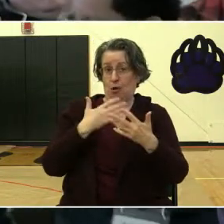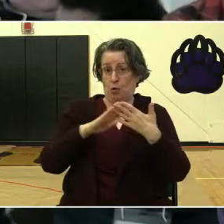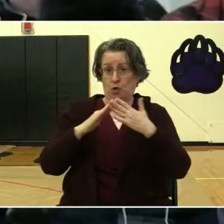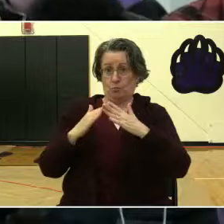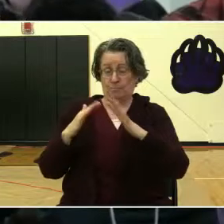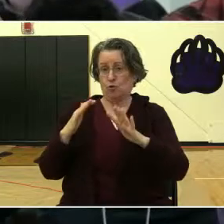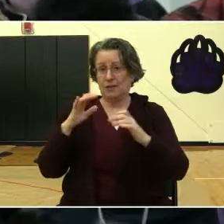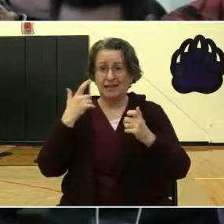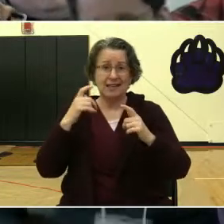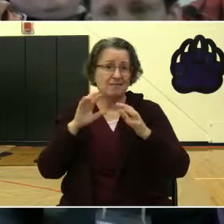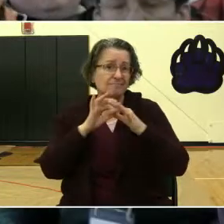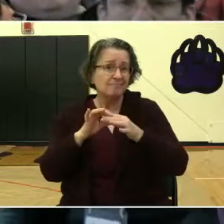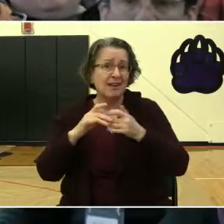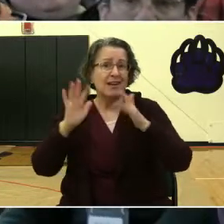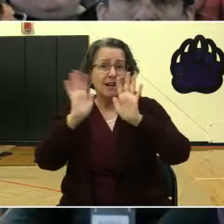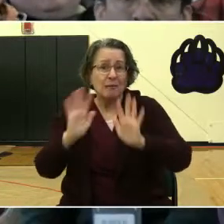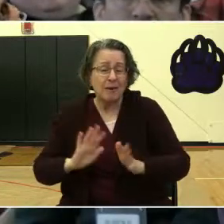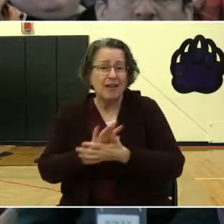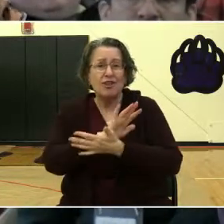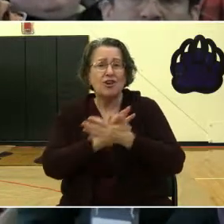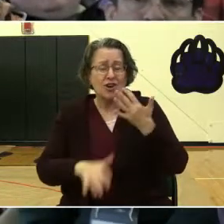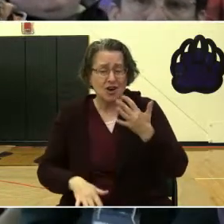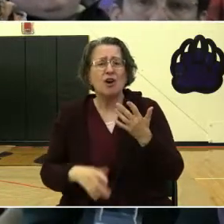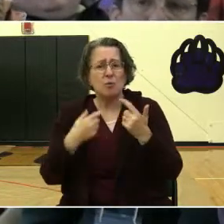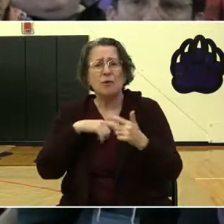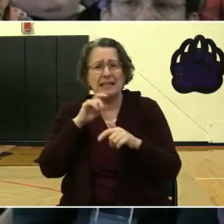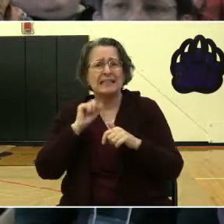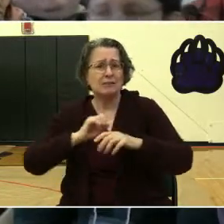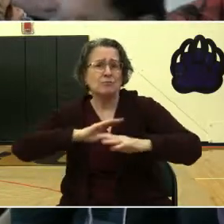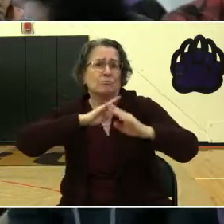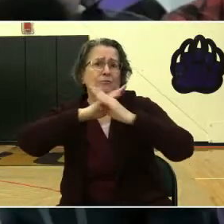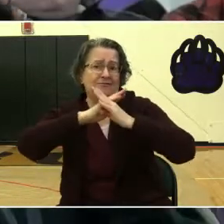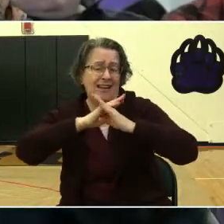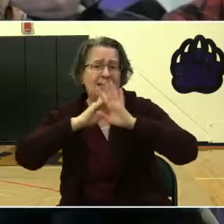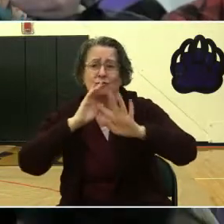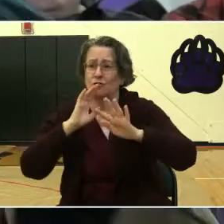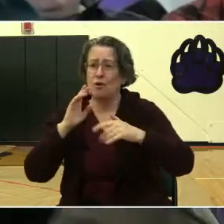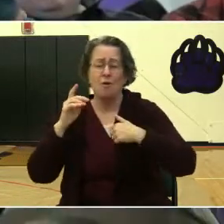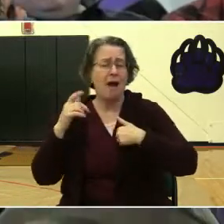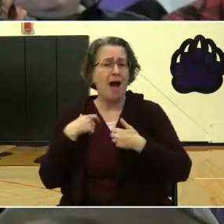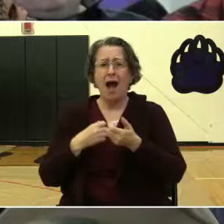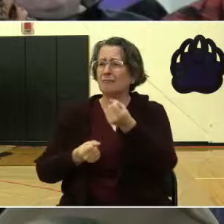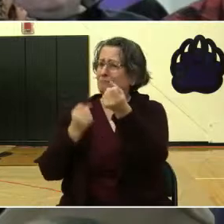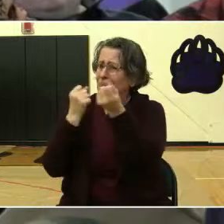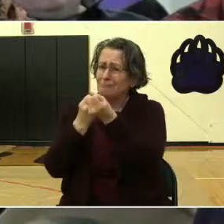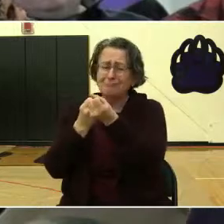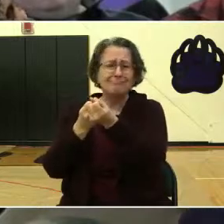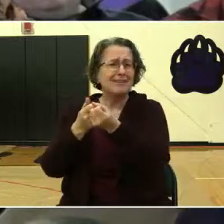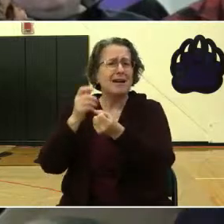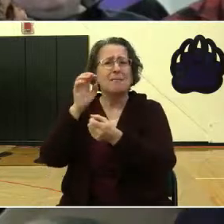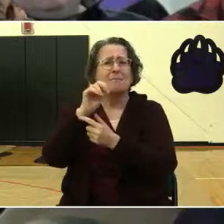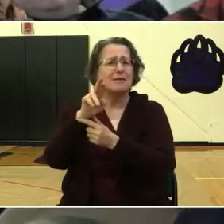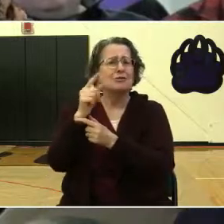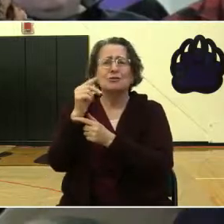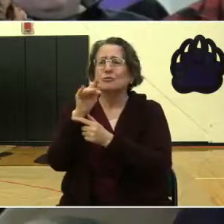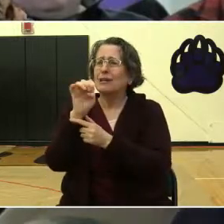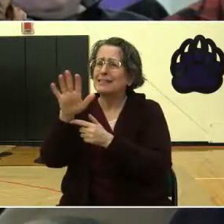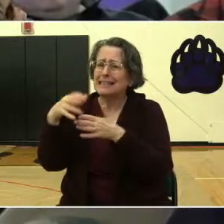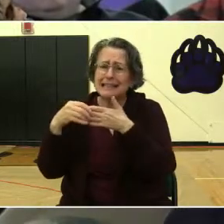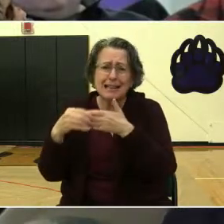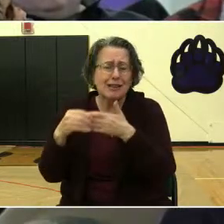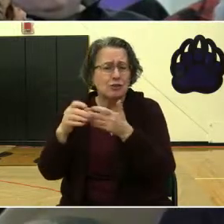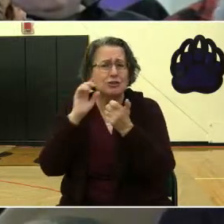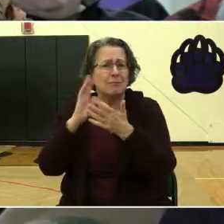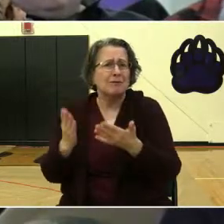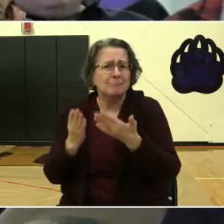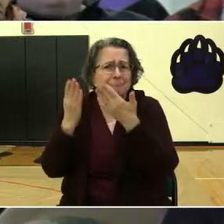investment that I fully support and I appreciate the leadership of Mr Grace for bringing this uh issue to our attention